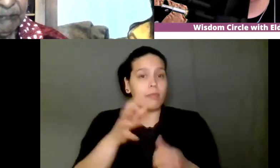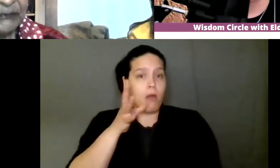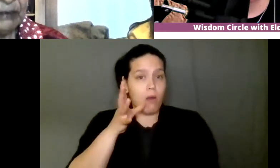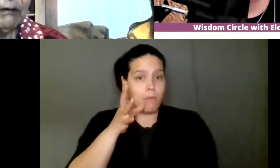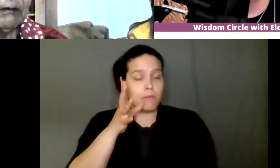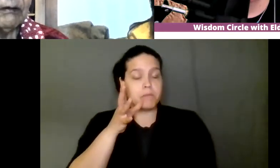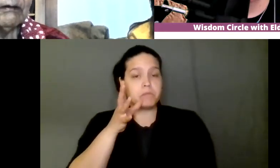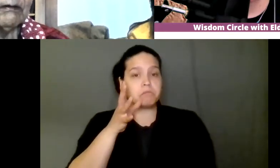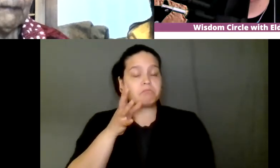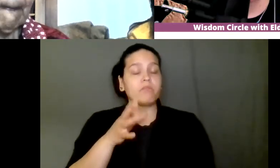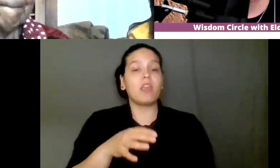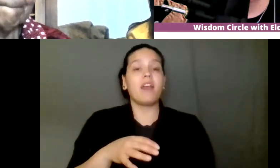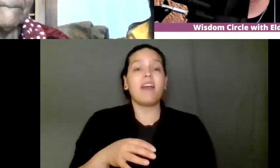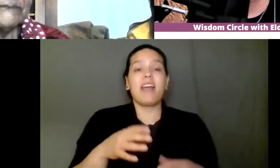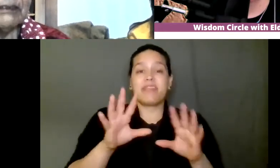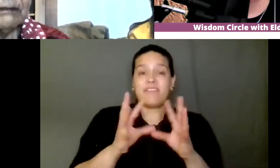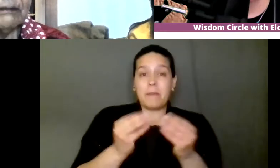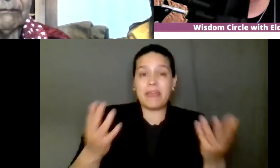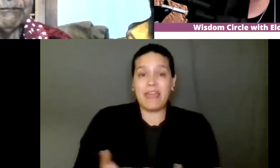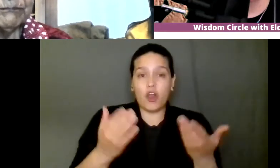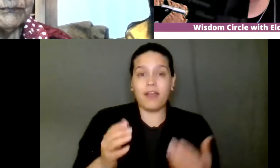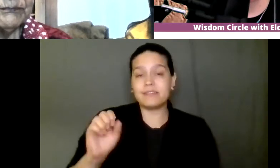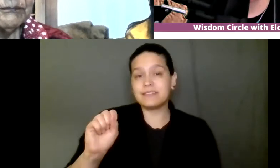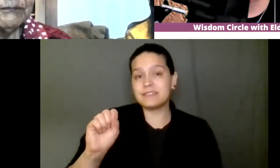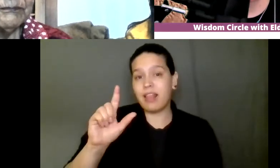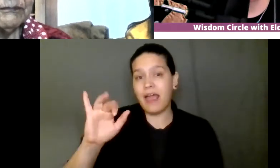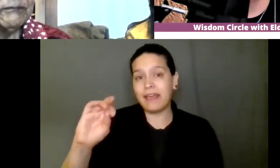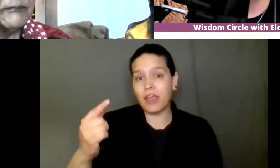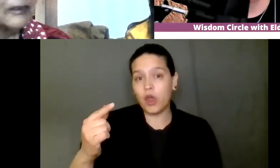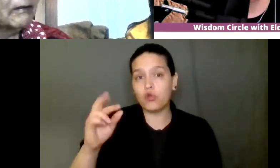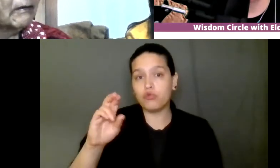in Sliding Rock was having a ceremony, but